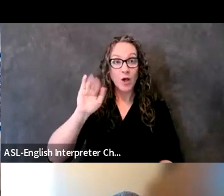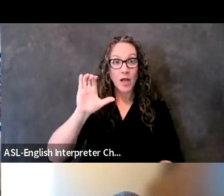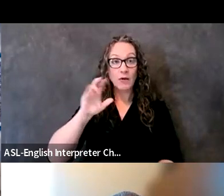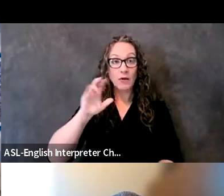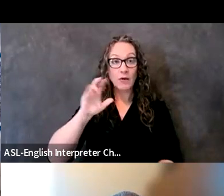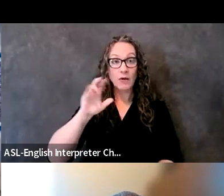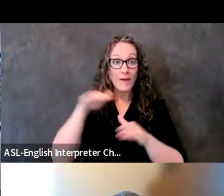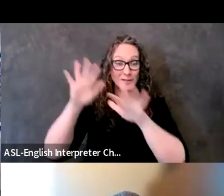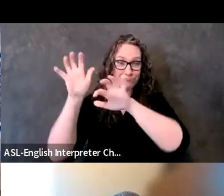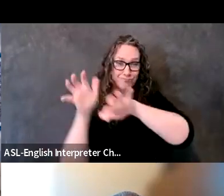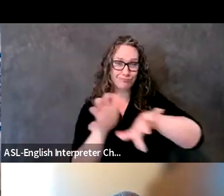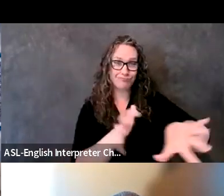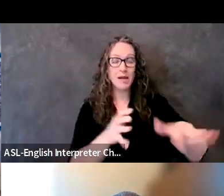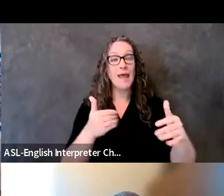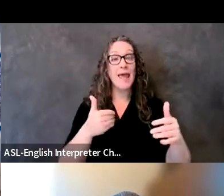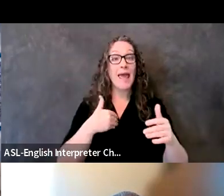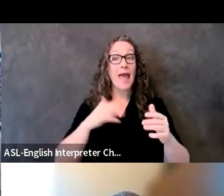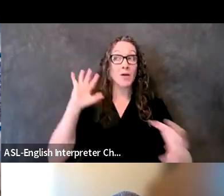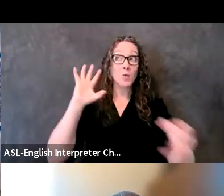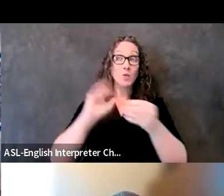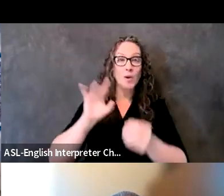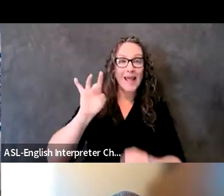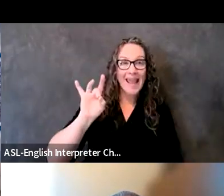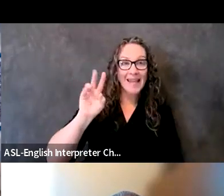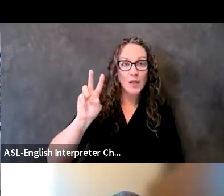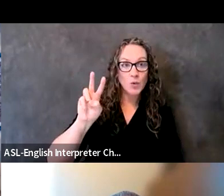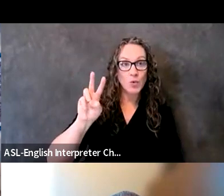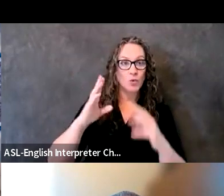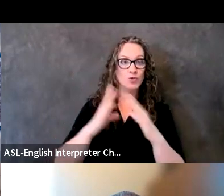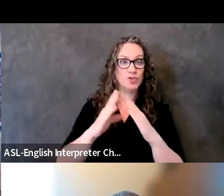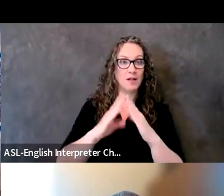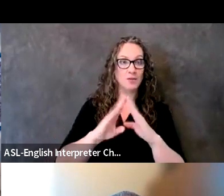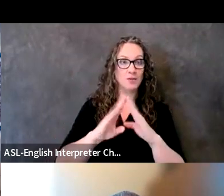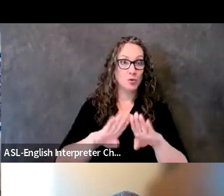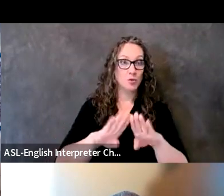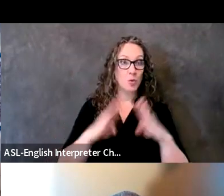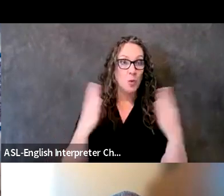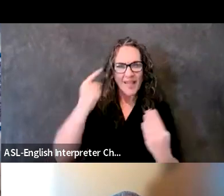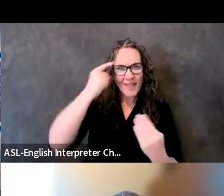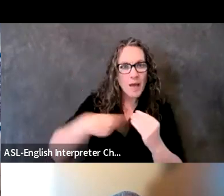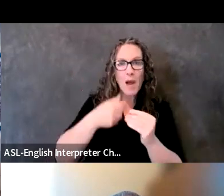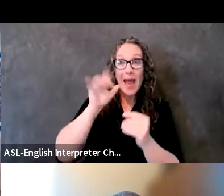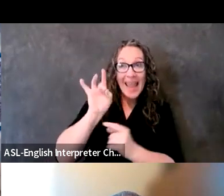shelters open. So if you think about making 82 different shelters physically and